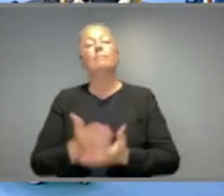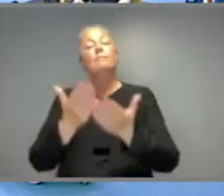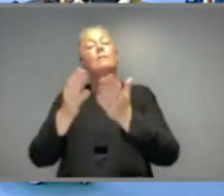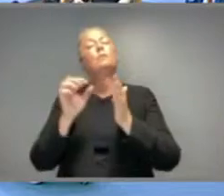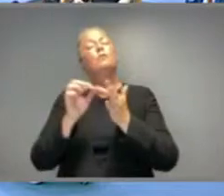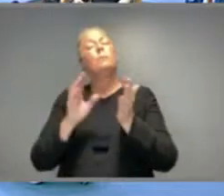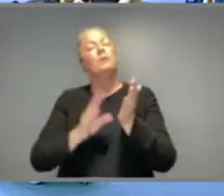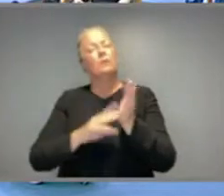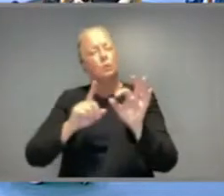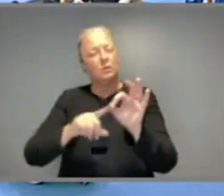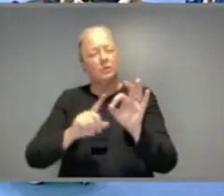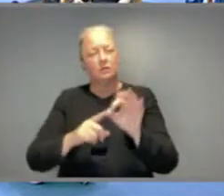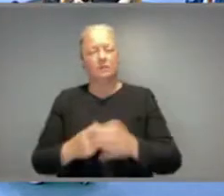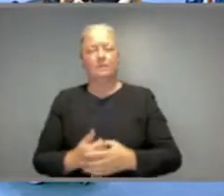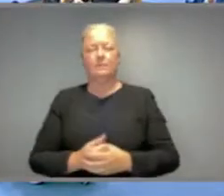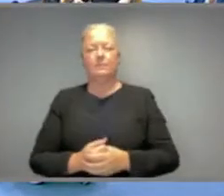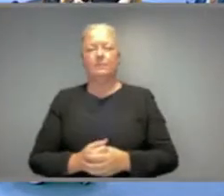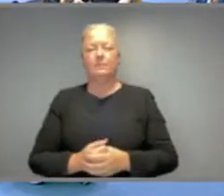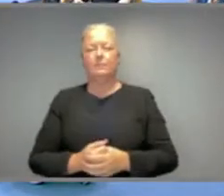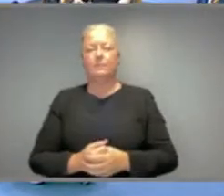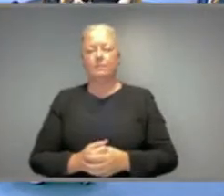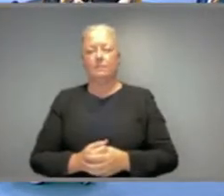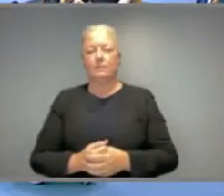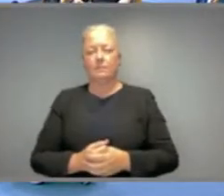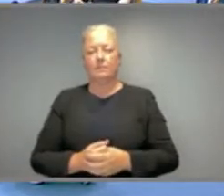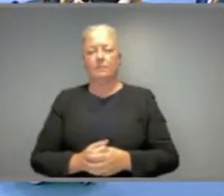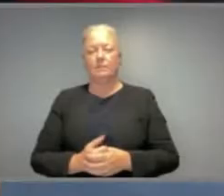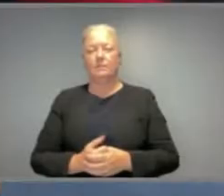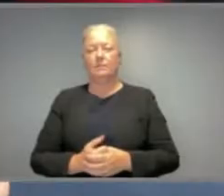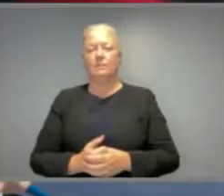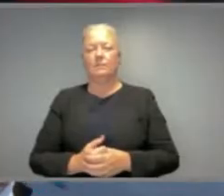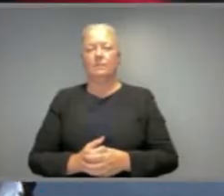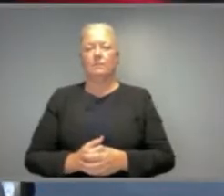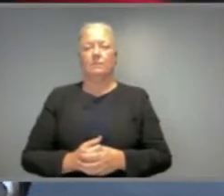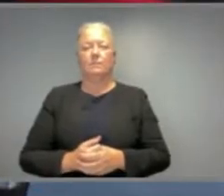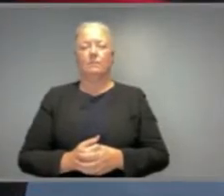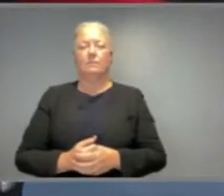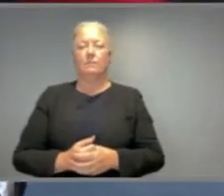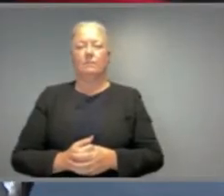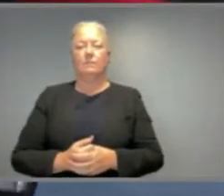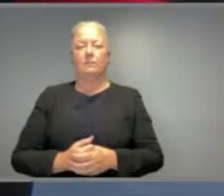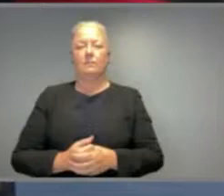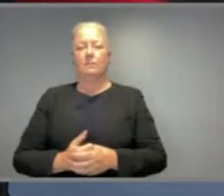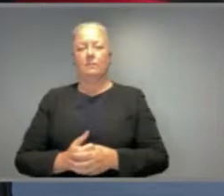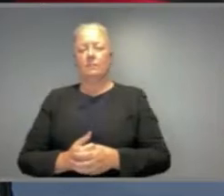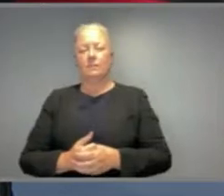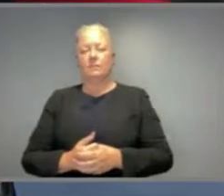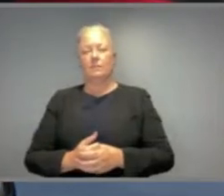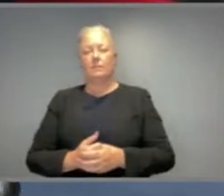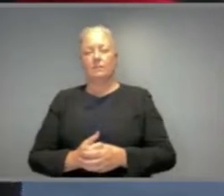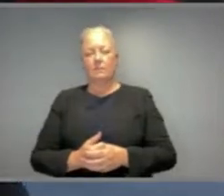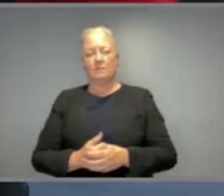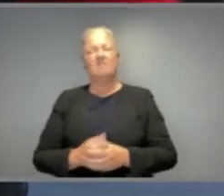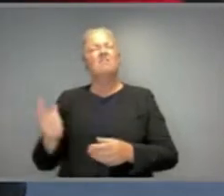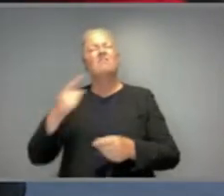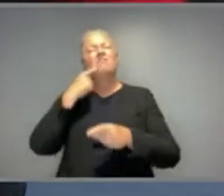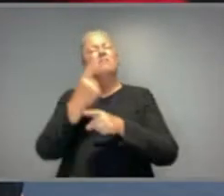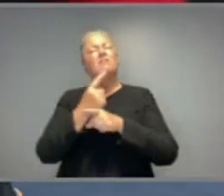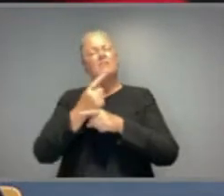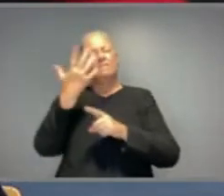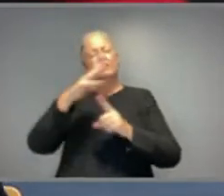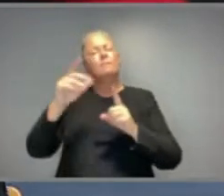Gladys Berejiklian's 50% goal, Mark McGowan has attacked her over this, says that the 50% rate would